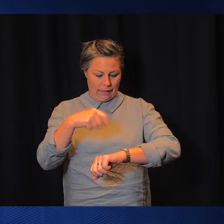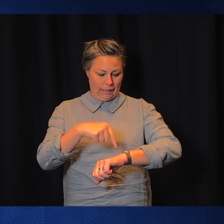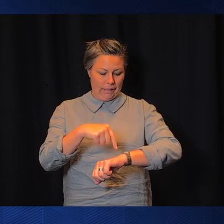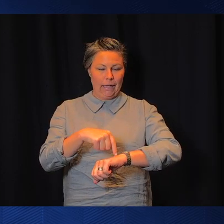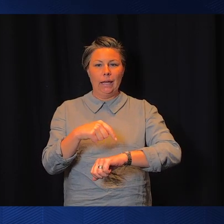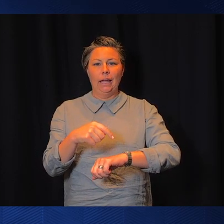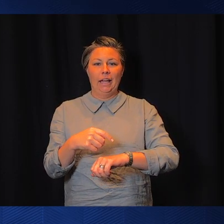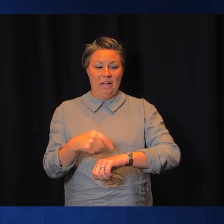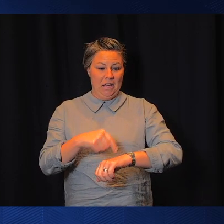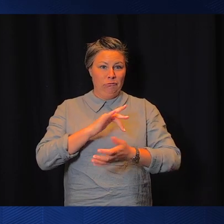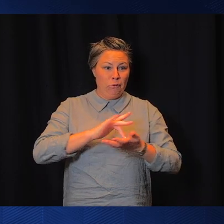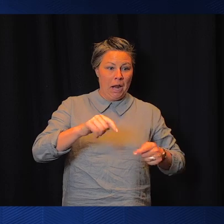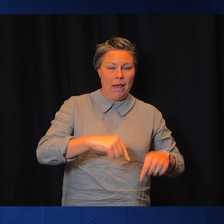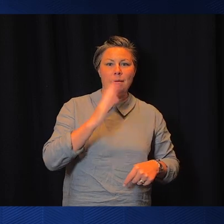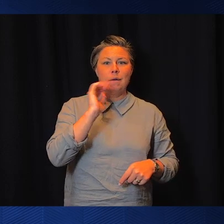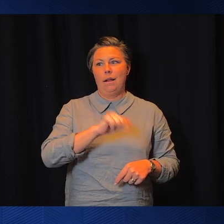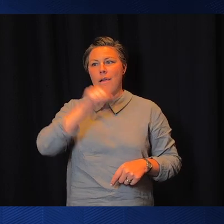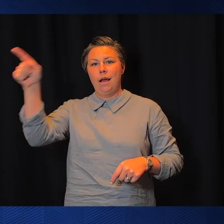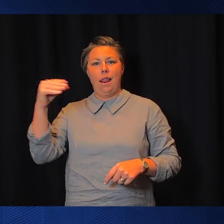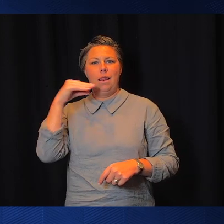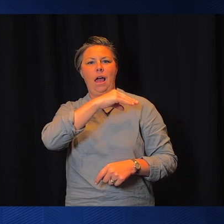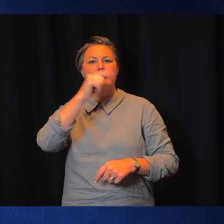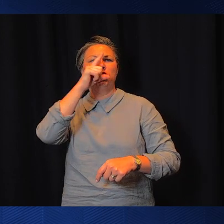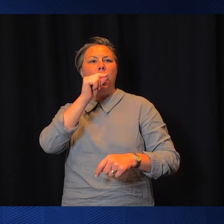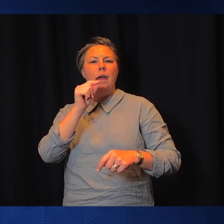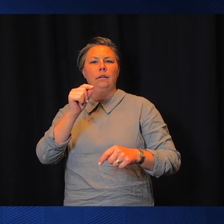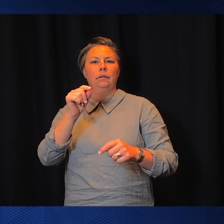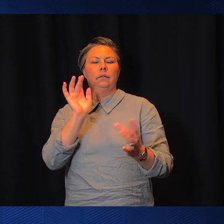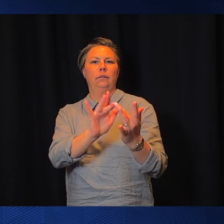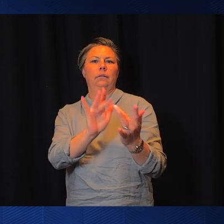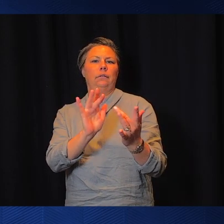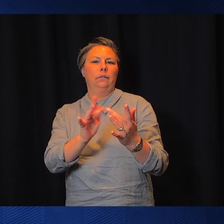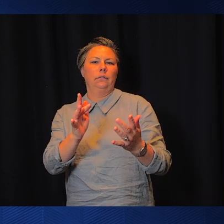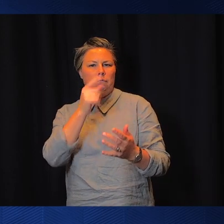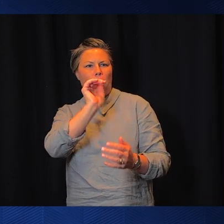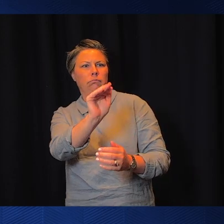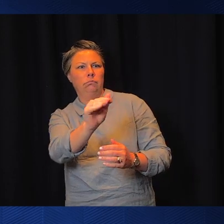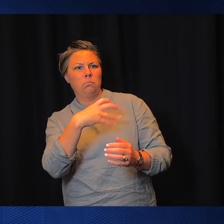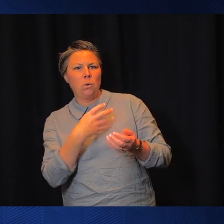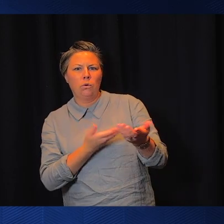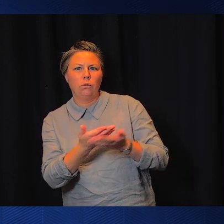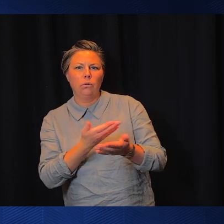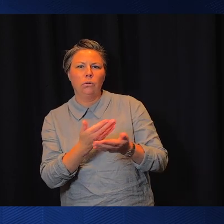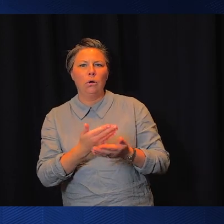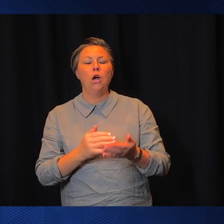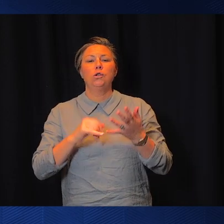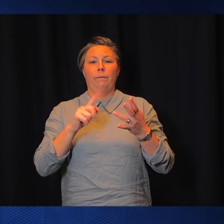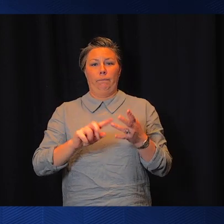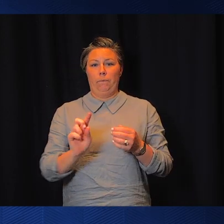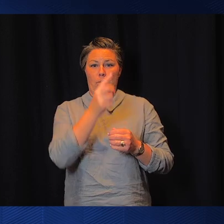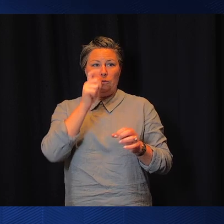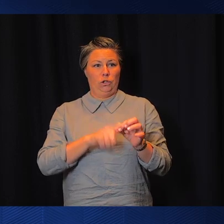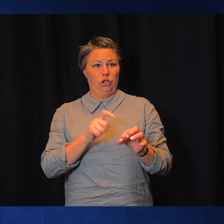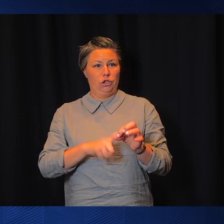around during the lunch break coming up. So if we can't get to all of them, please follow up with the panelists. But I'd love to start with the question maybe with